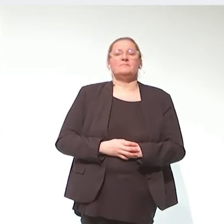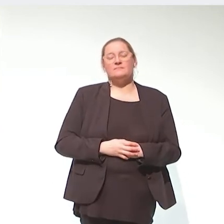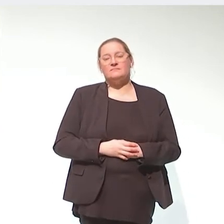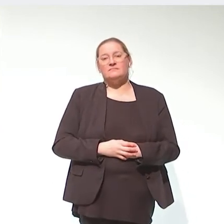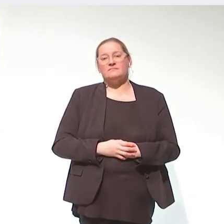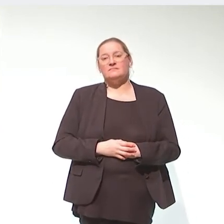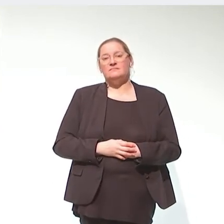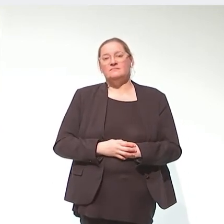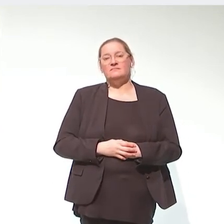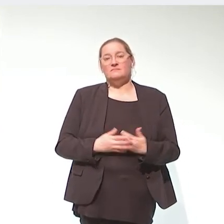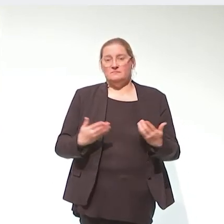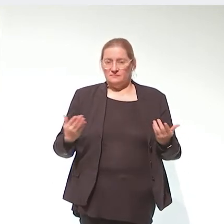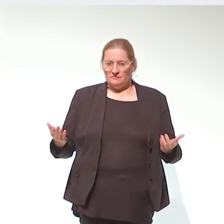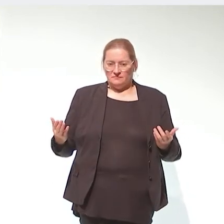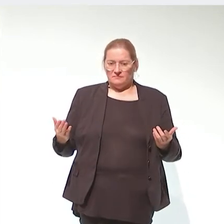much.